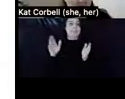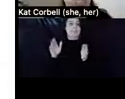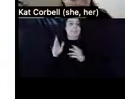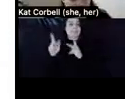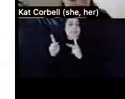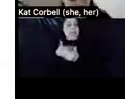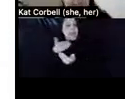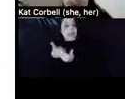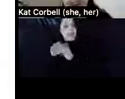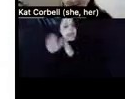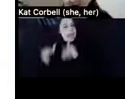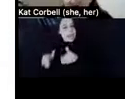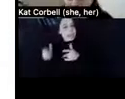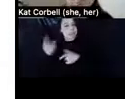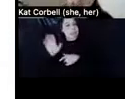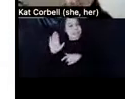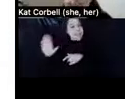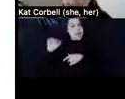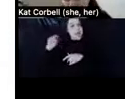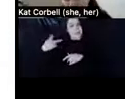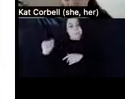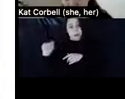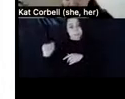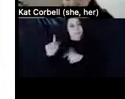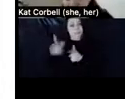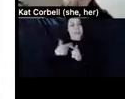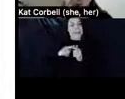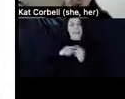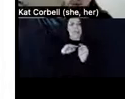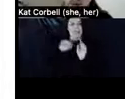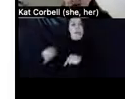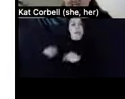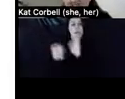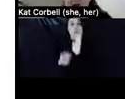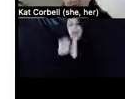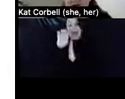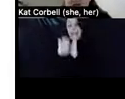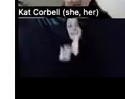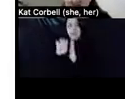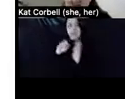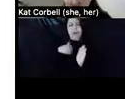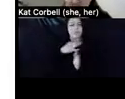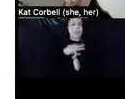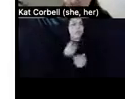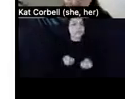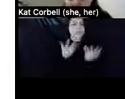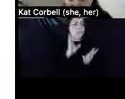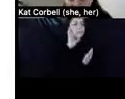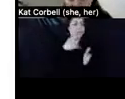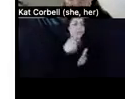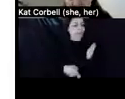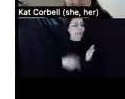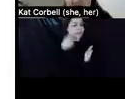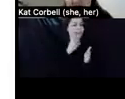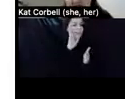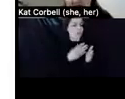don't even want to know how much it's going to go. I kind of do want to know how much it's going to cost them because it's going to, it's going to cost more than putting stuff in storage for one month would have